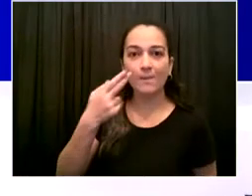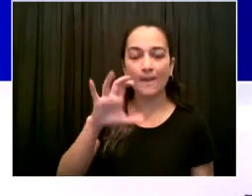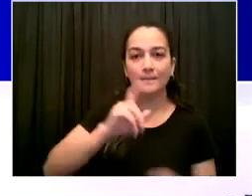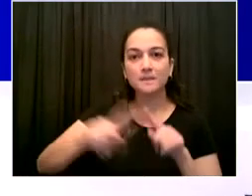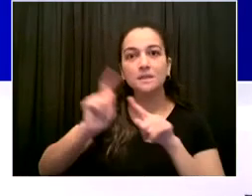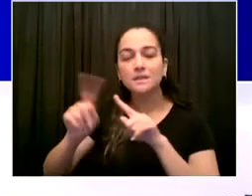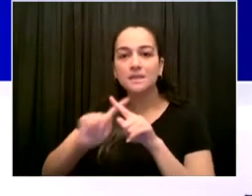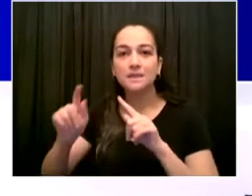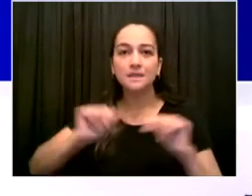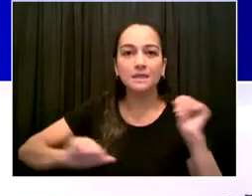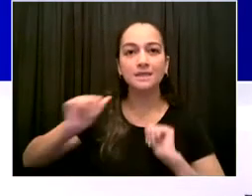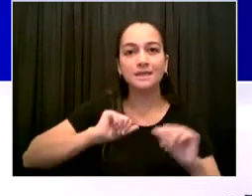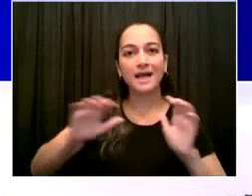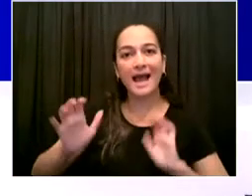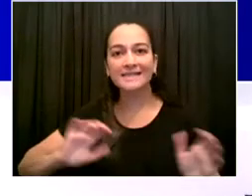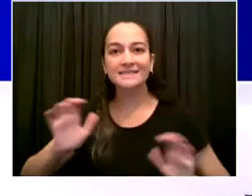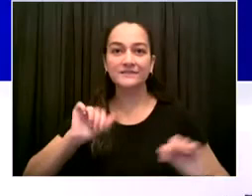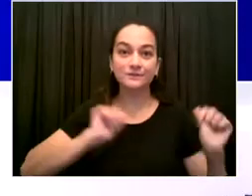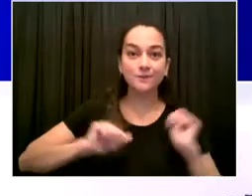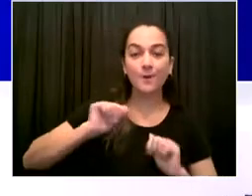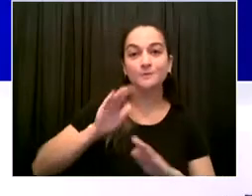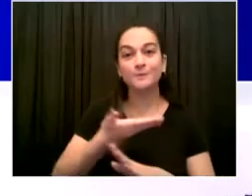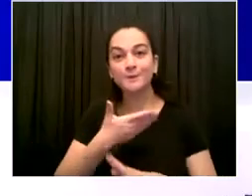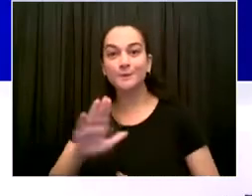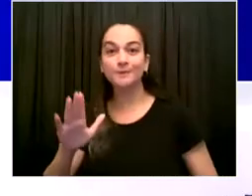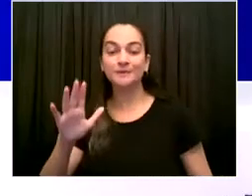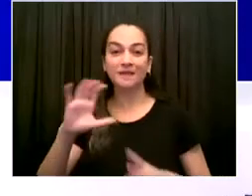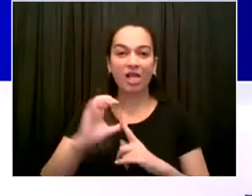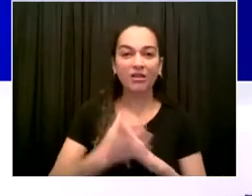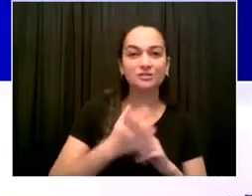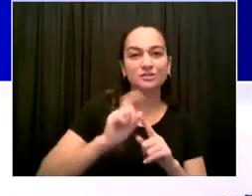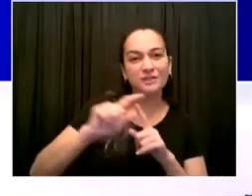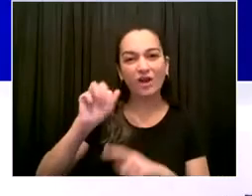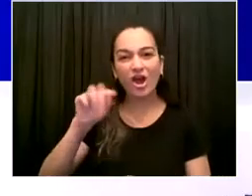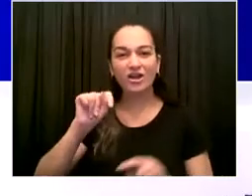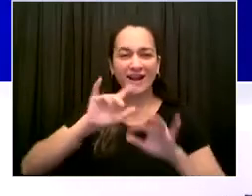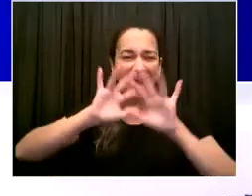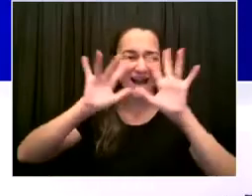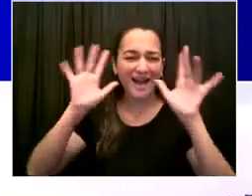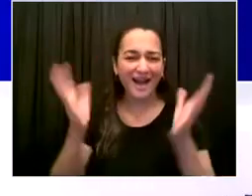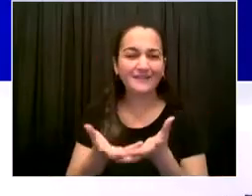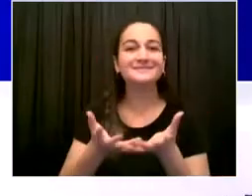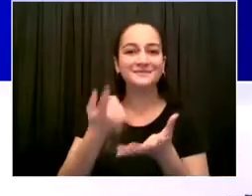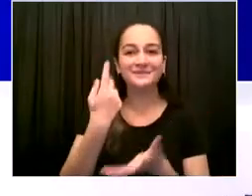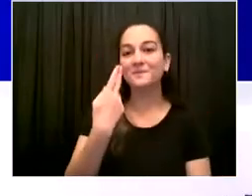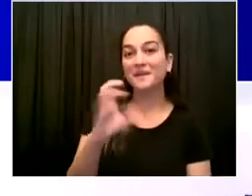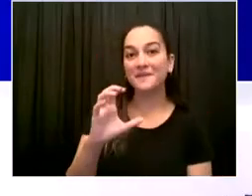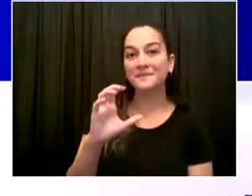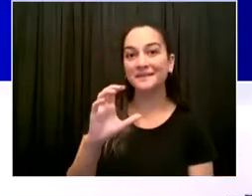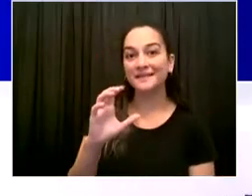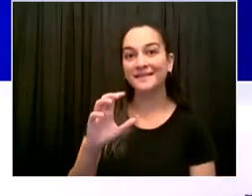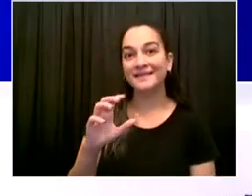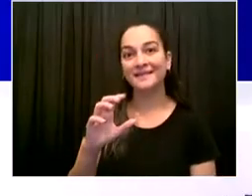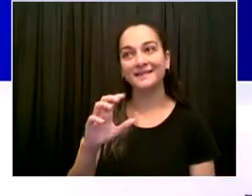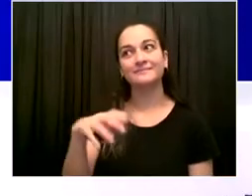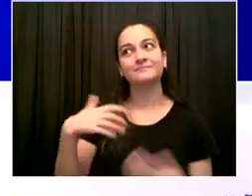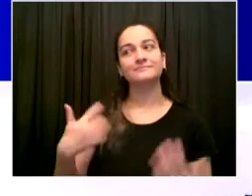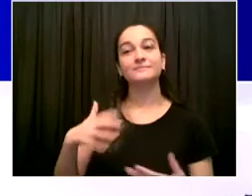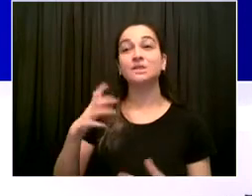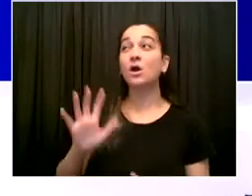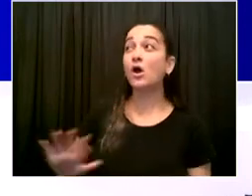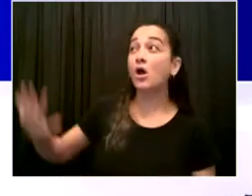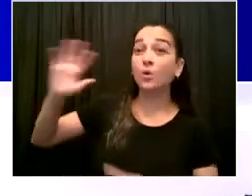borough performing in their own borough and reminding people just the richness of talent. So I want to say one more thing as your fellow Brooklynite.